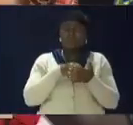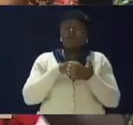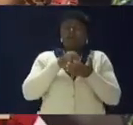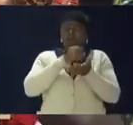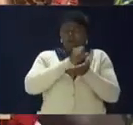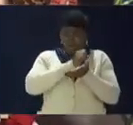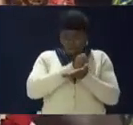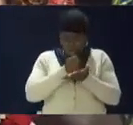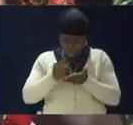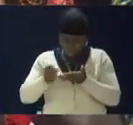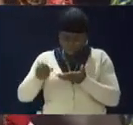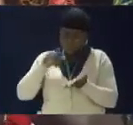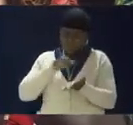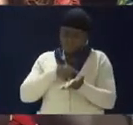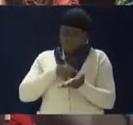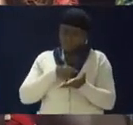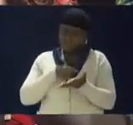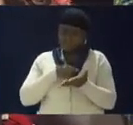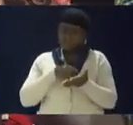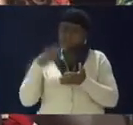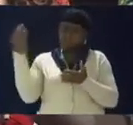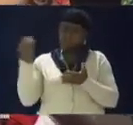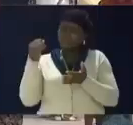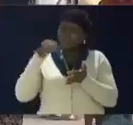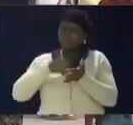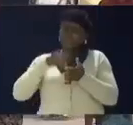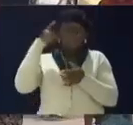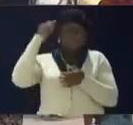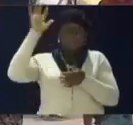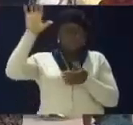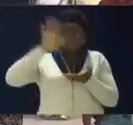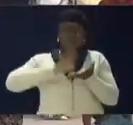Sanctify it. Use it for your glory.